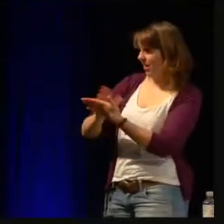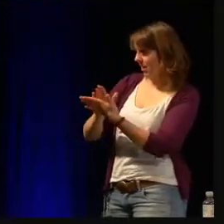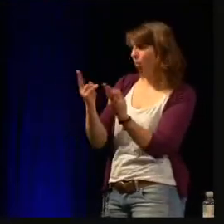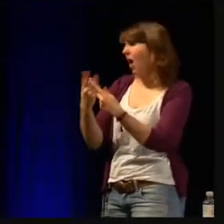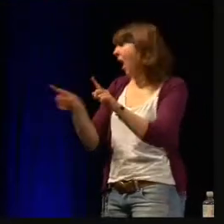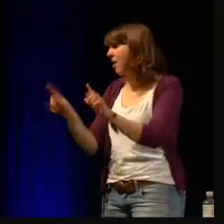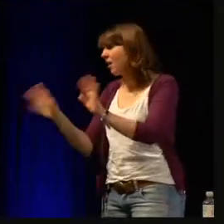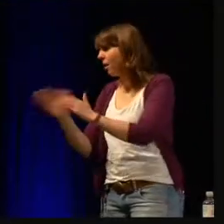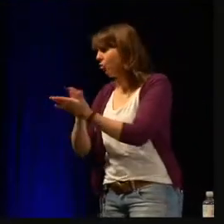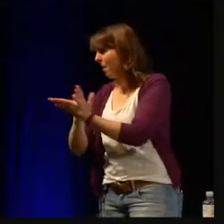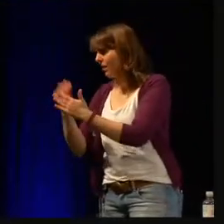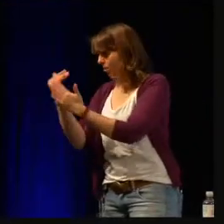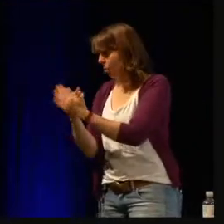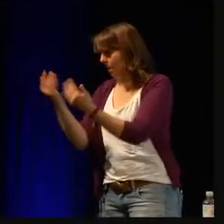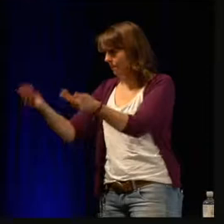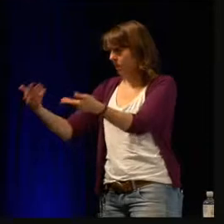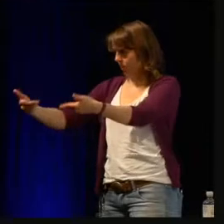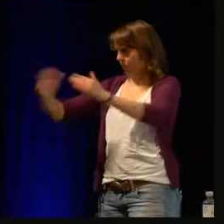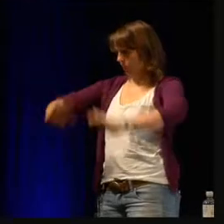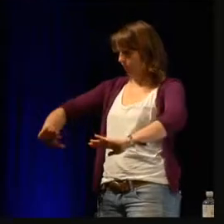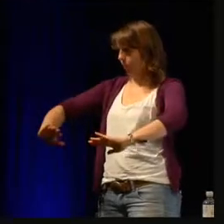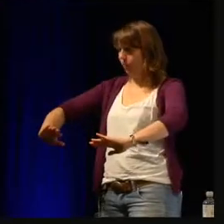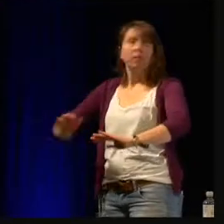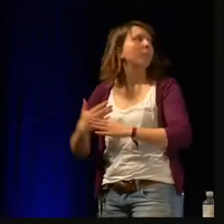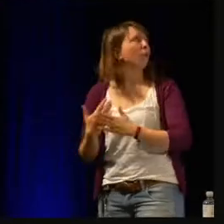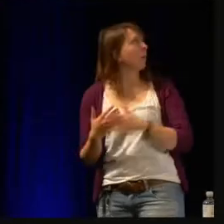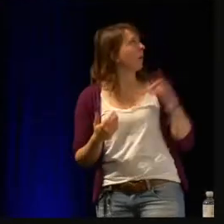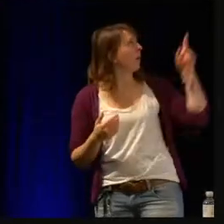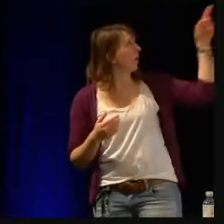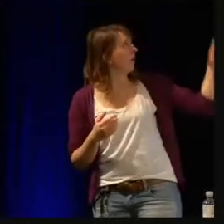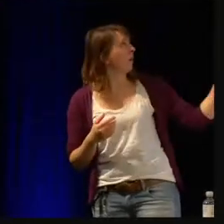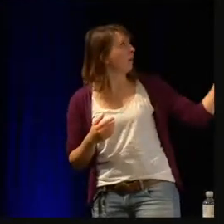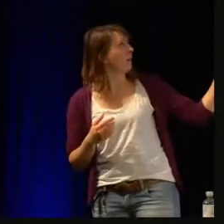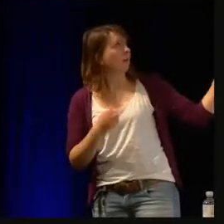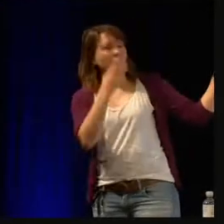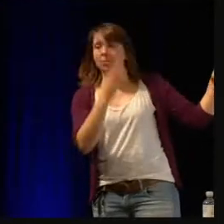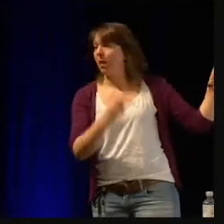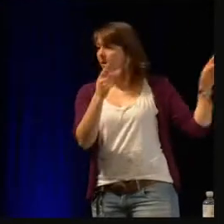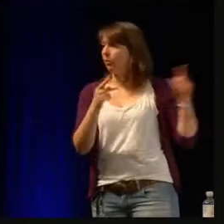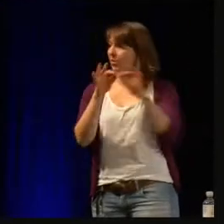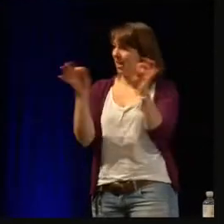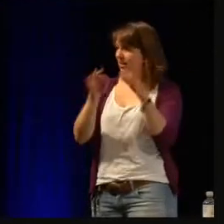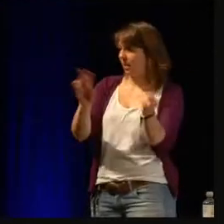So if you then use Google Translate in this example and translate,